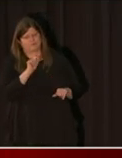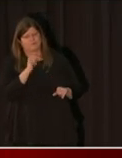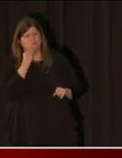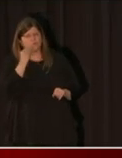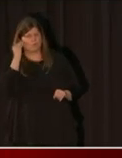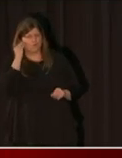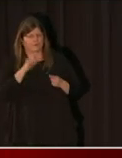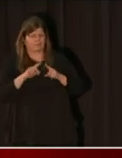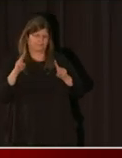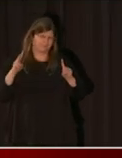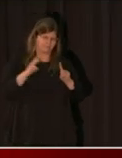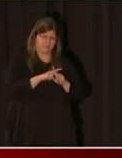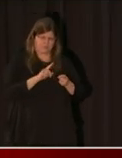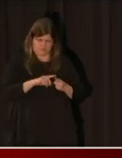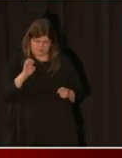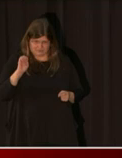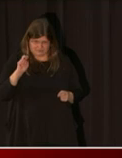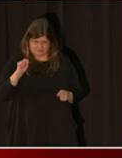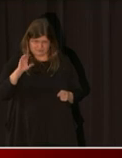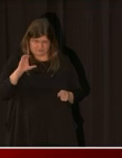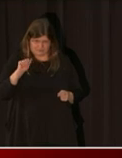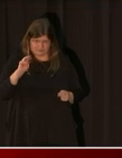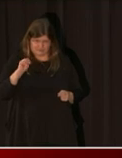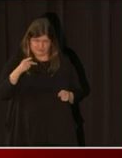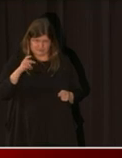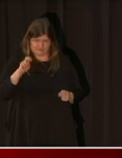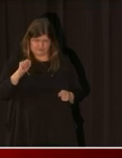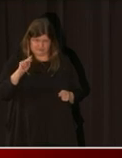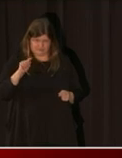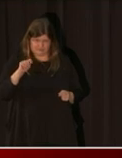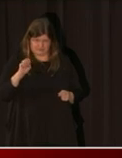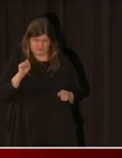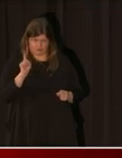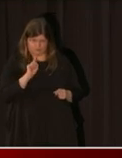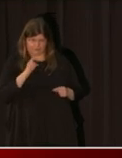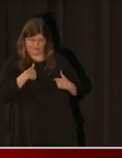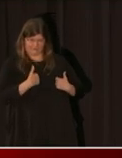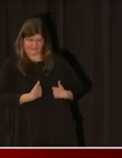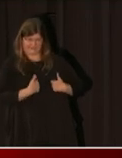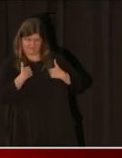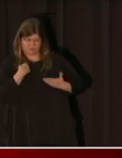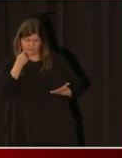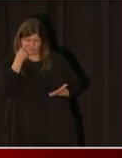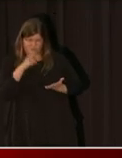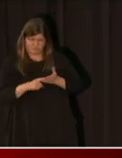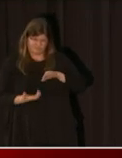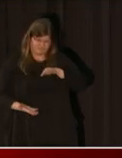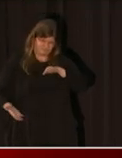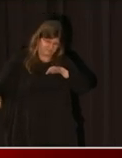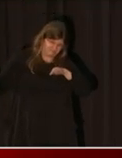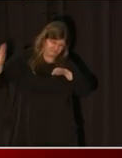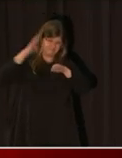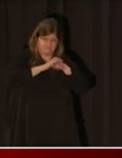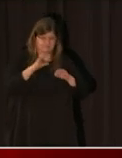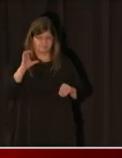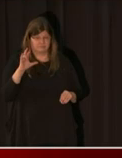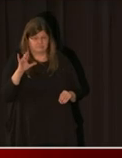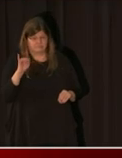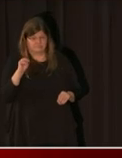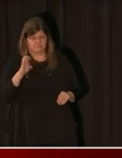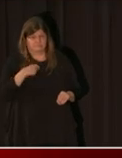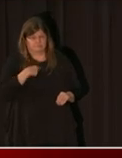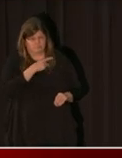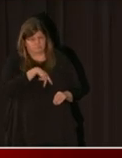uptick in crime. I've personally experienced it. I know, unfortunately, it is attributed to people experiencing